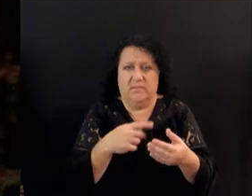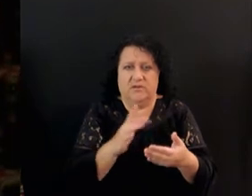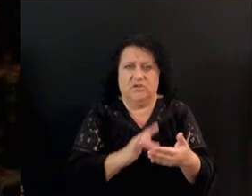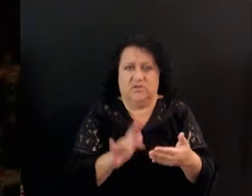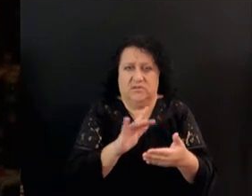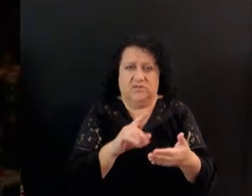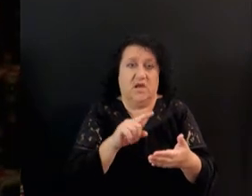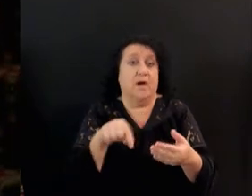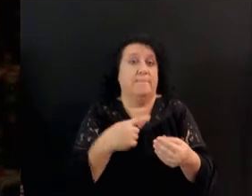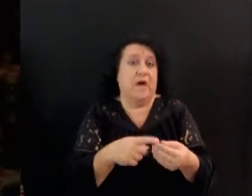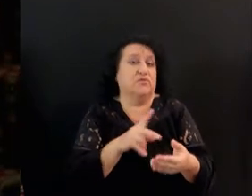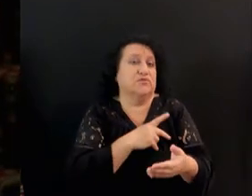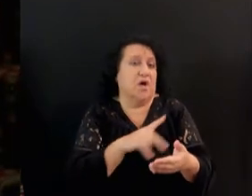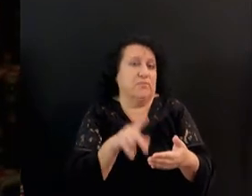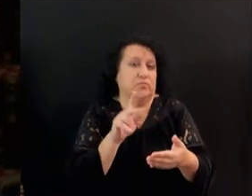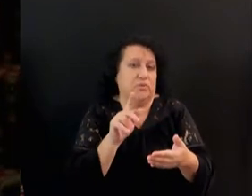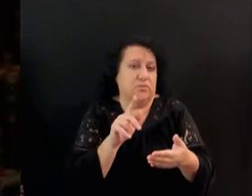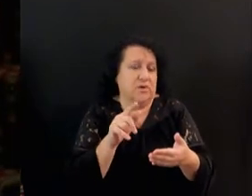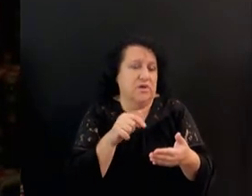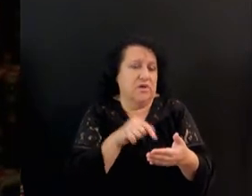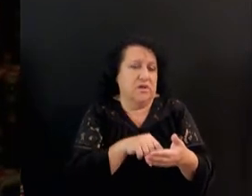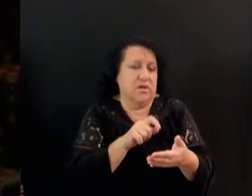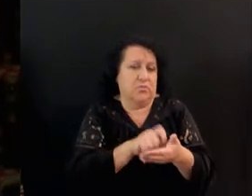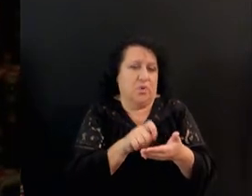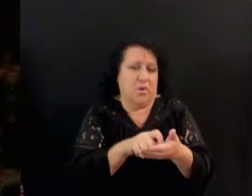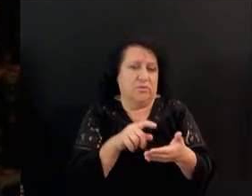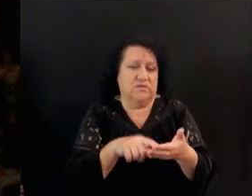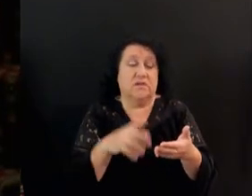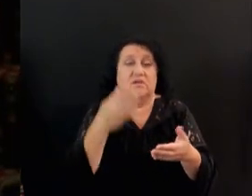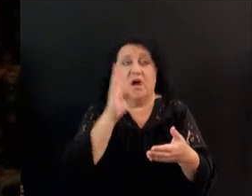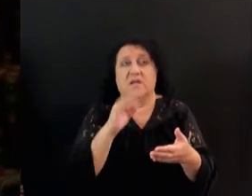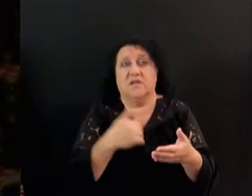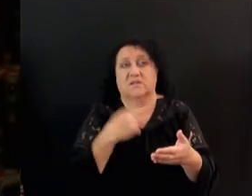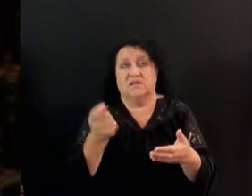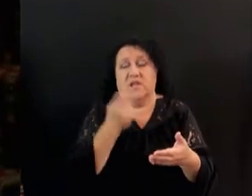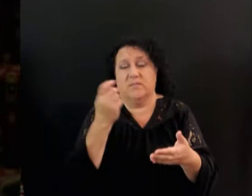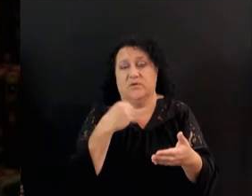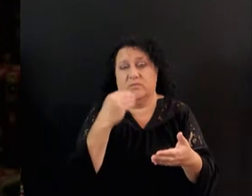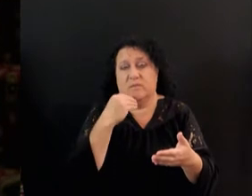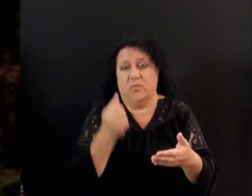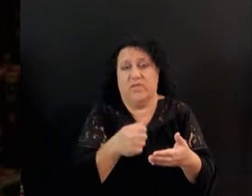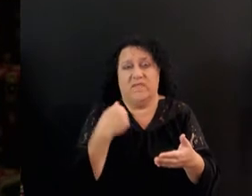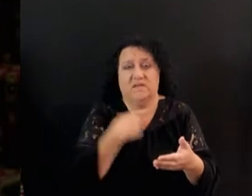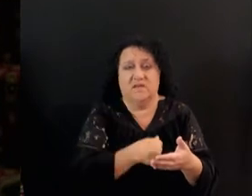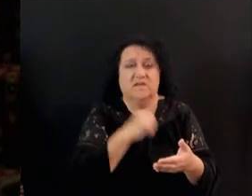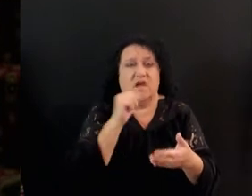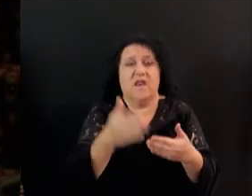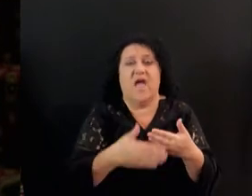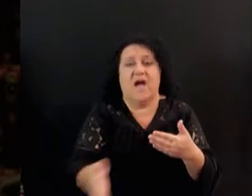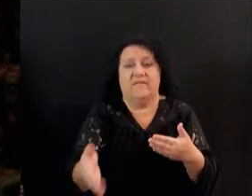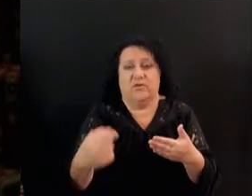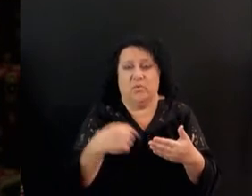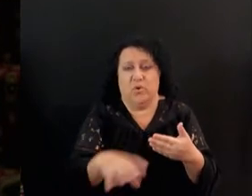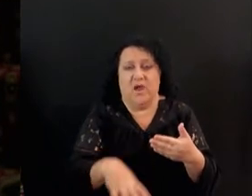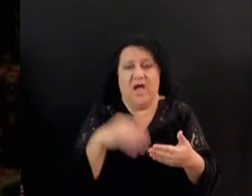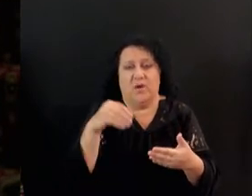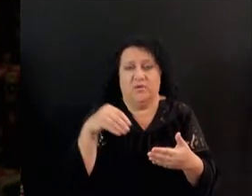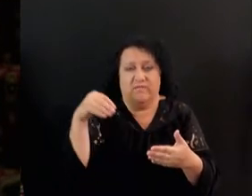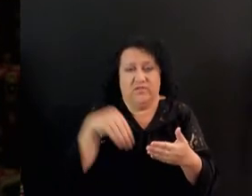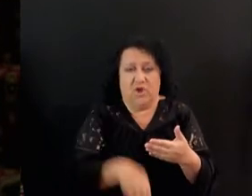he said this. He said, God has a celebration meal with us, not after we finally get out of the dark valley, but in the middle